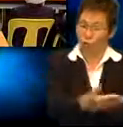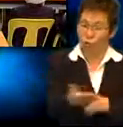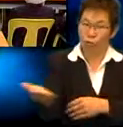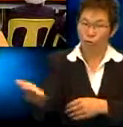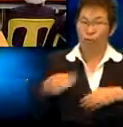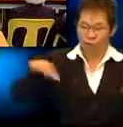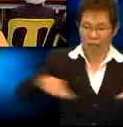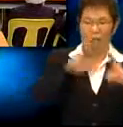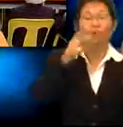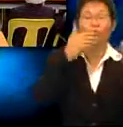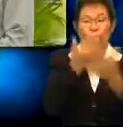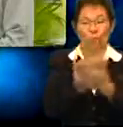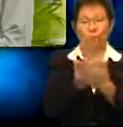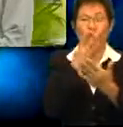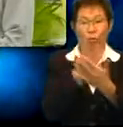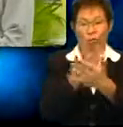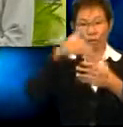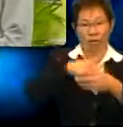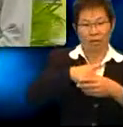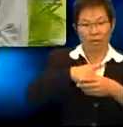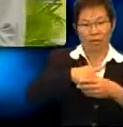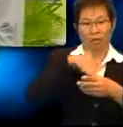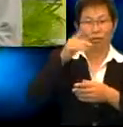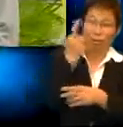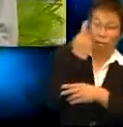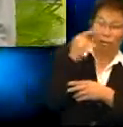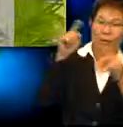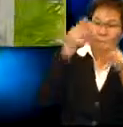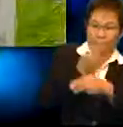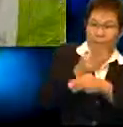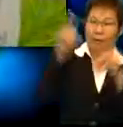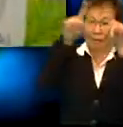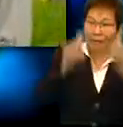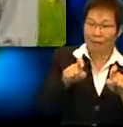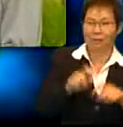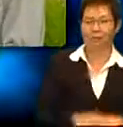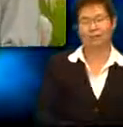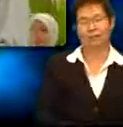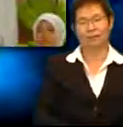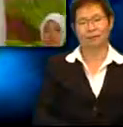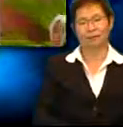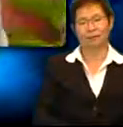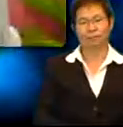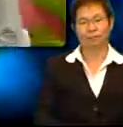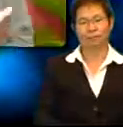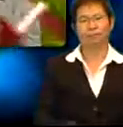Many of you have done very well in your recent mathematics test.